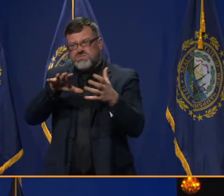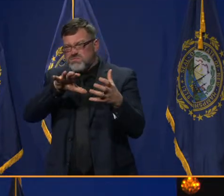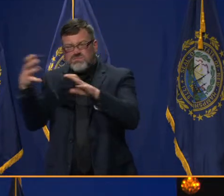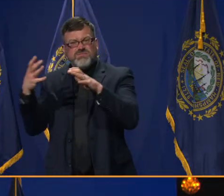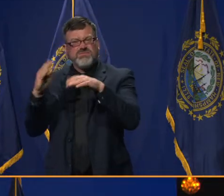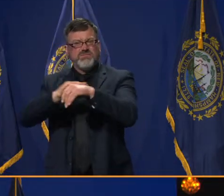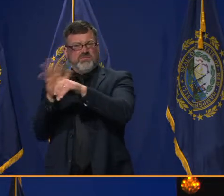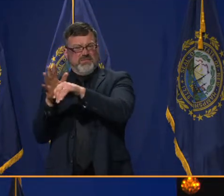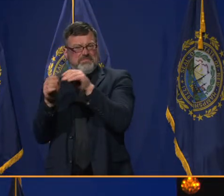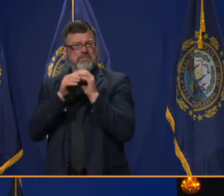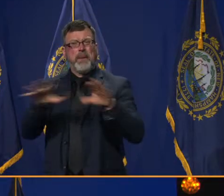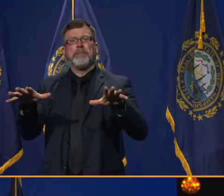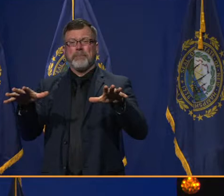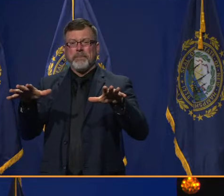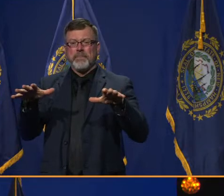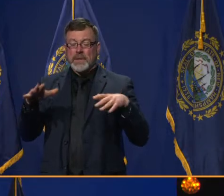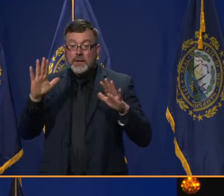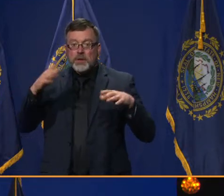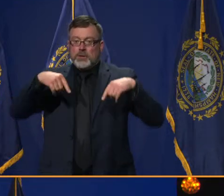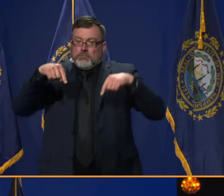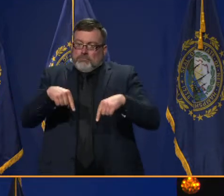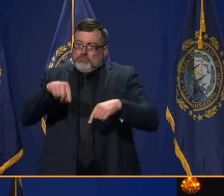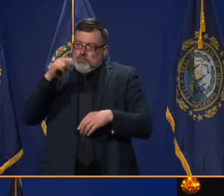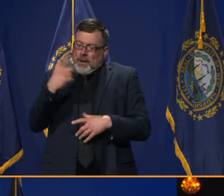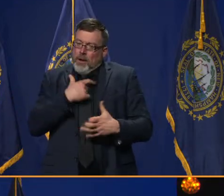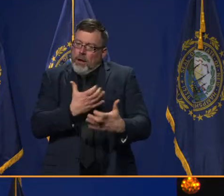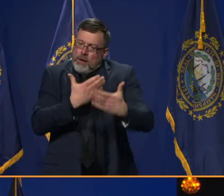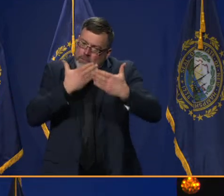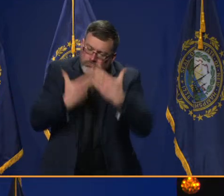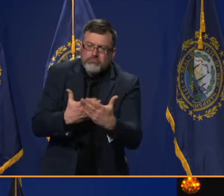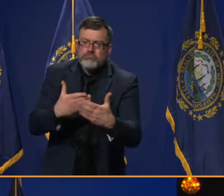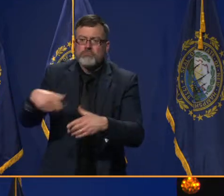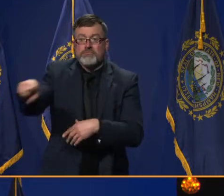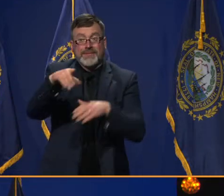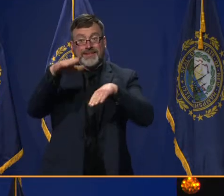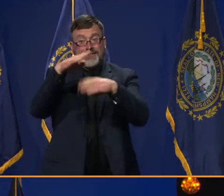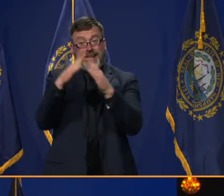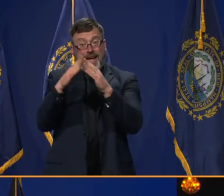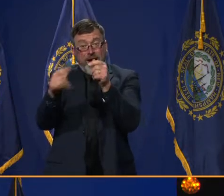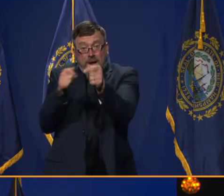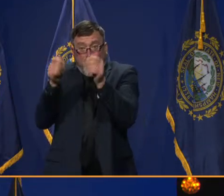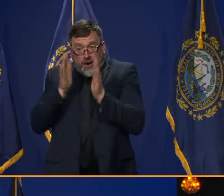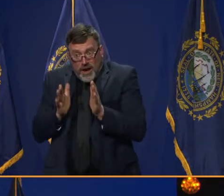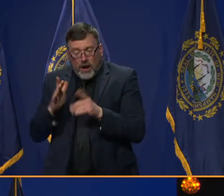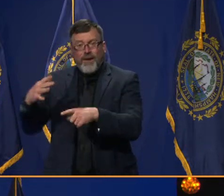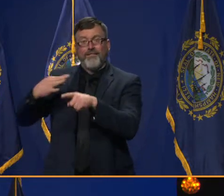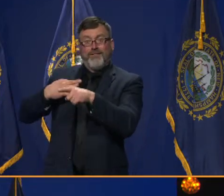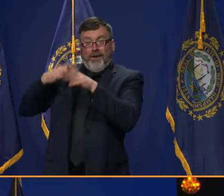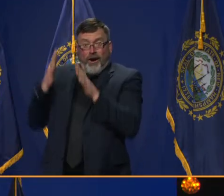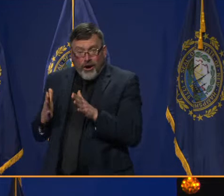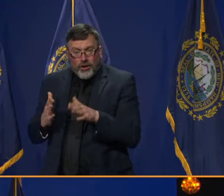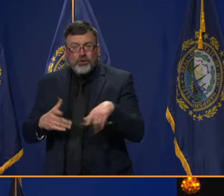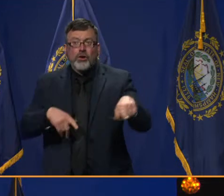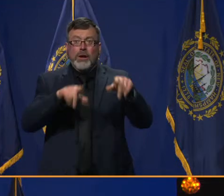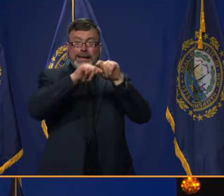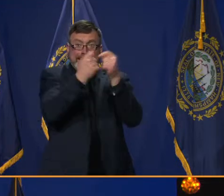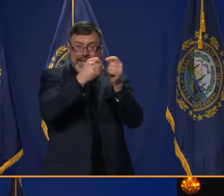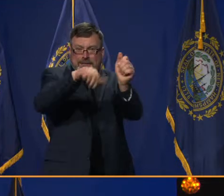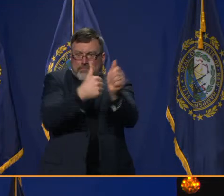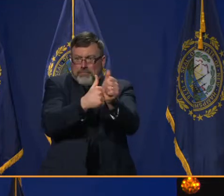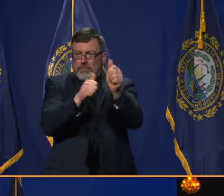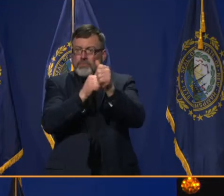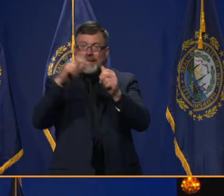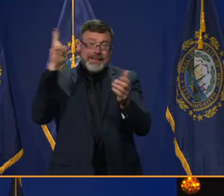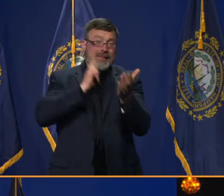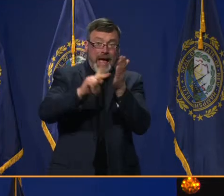of gratitude to all the town moderators, the volunteers, and our teams working with the Secretary of State, Bill Gardner, and Attorney General